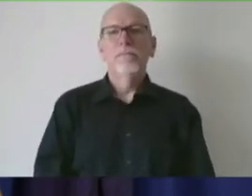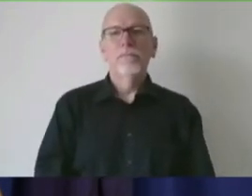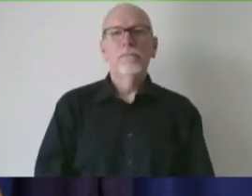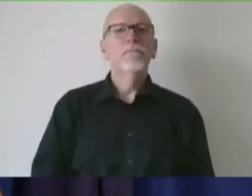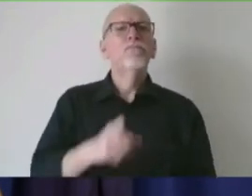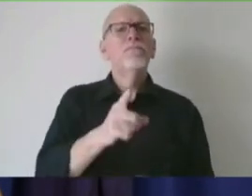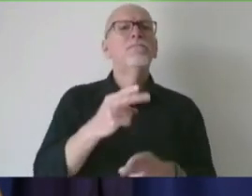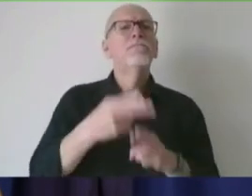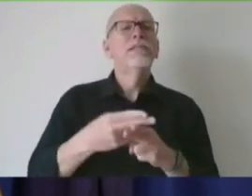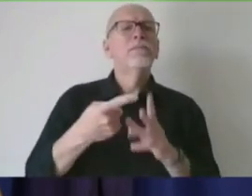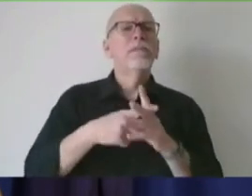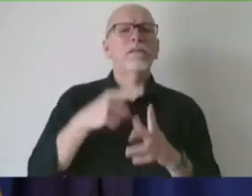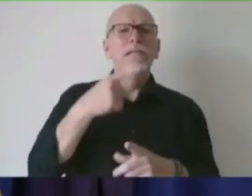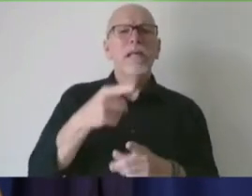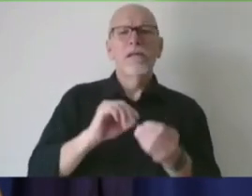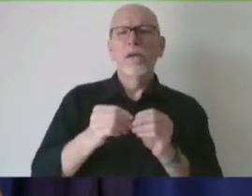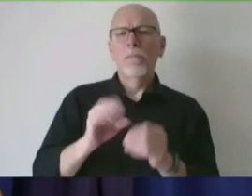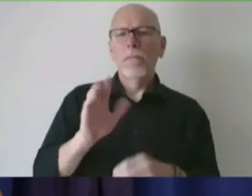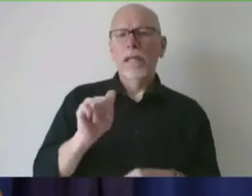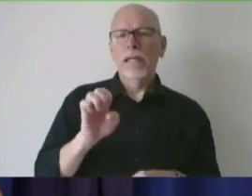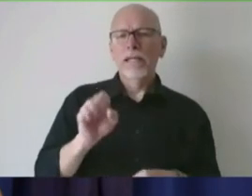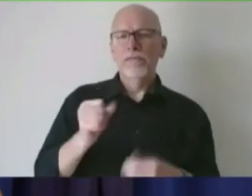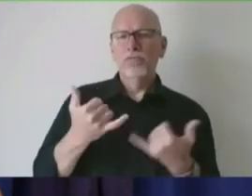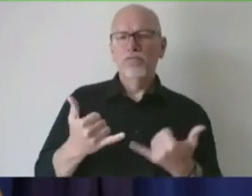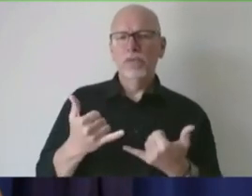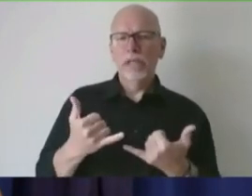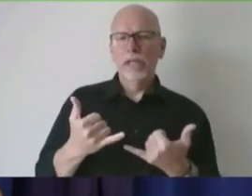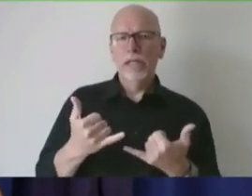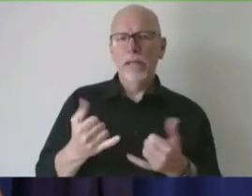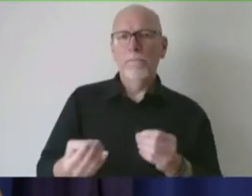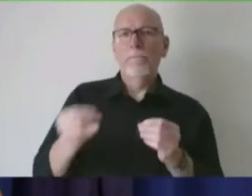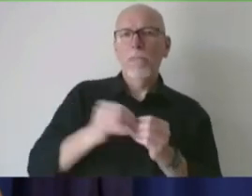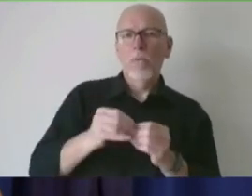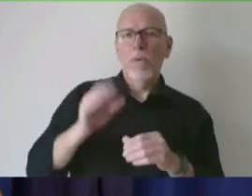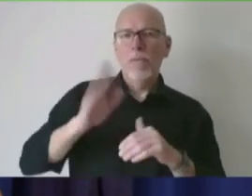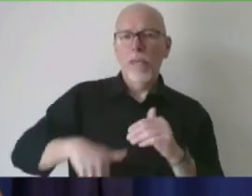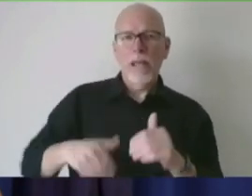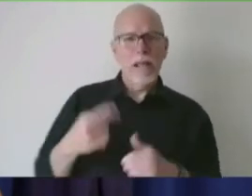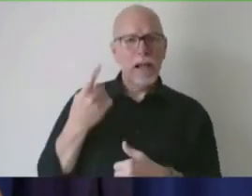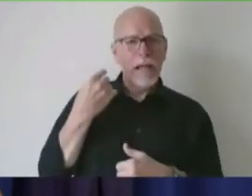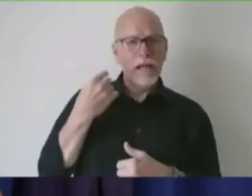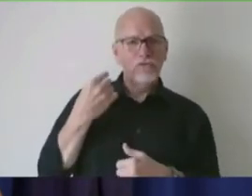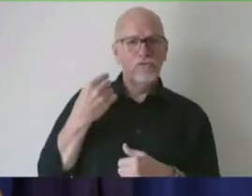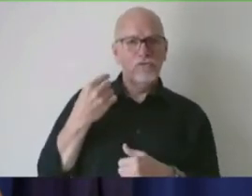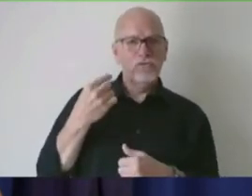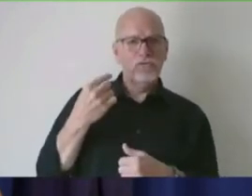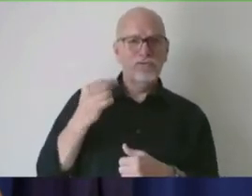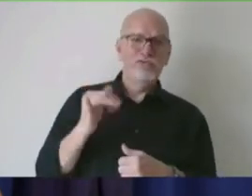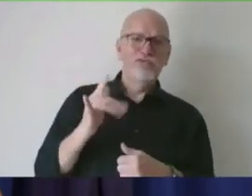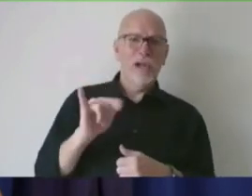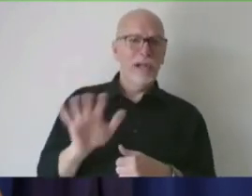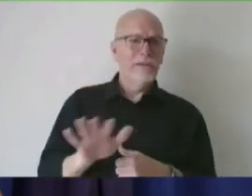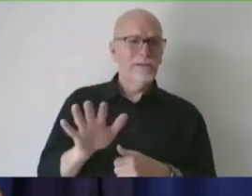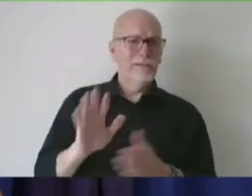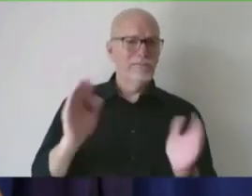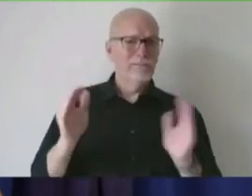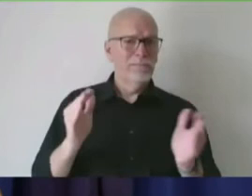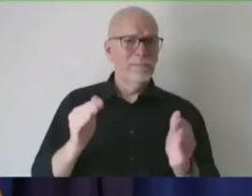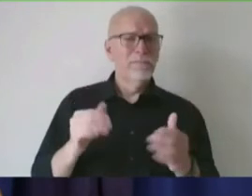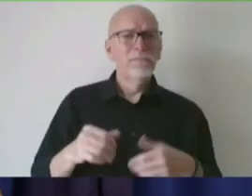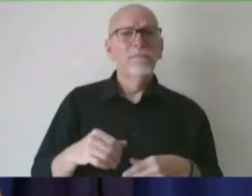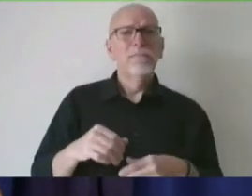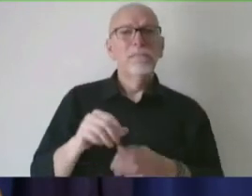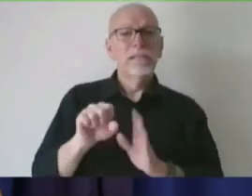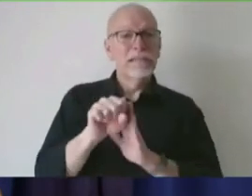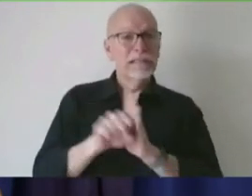that the cases today are, I think, even more than we were last year at this time, or at least very comparable. The state fair